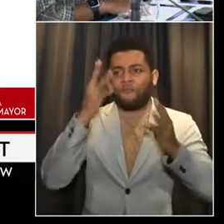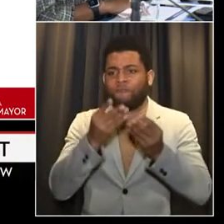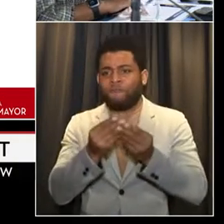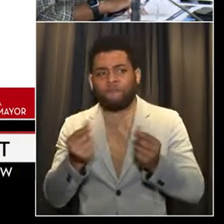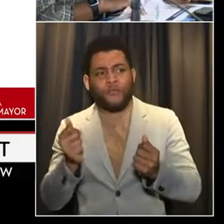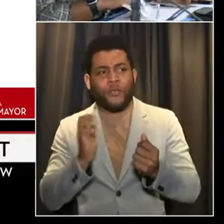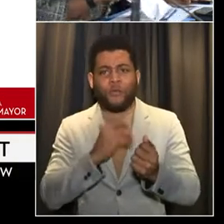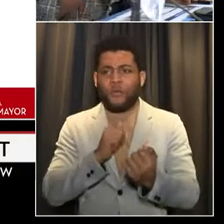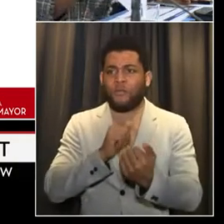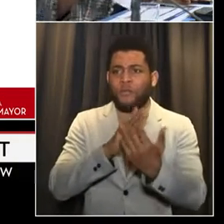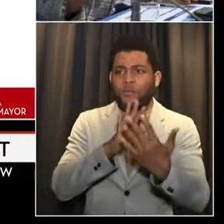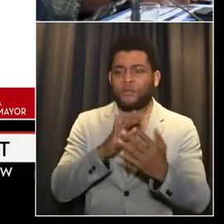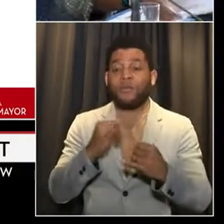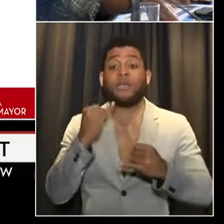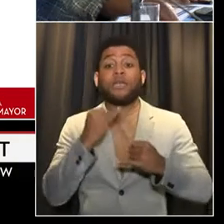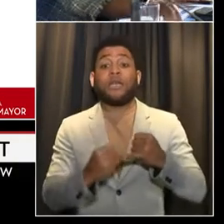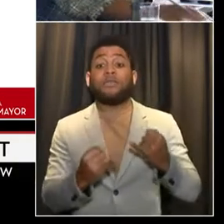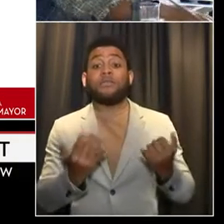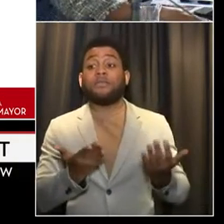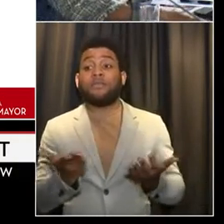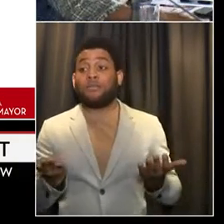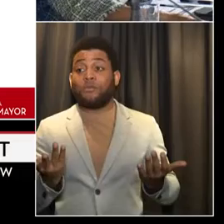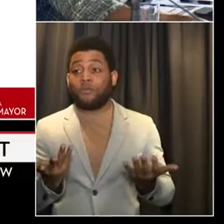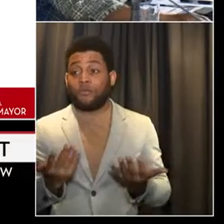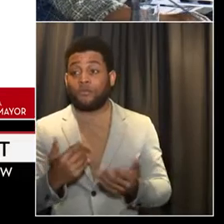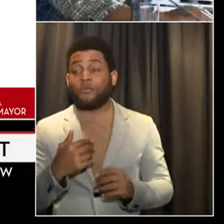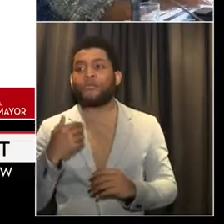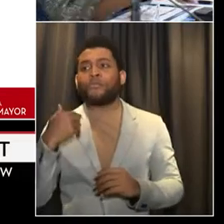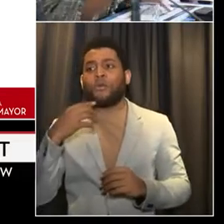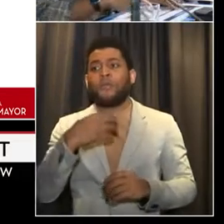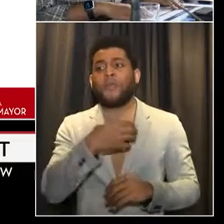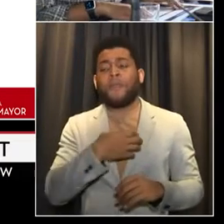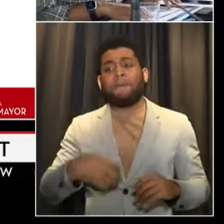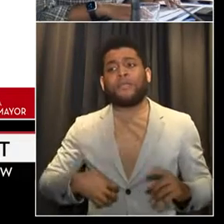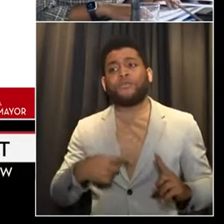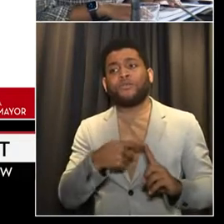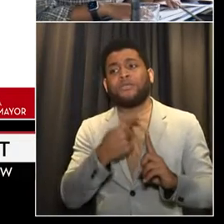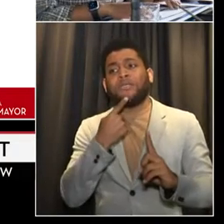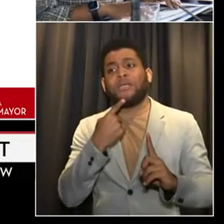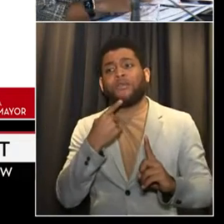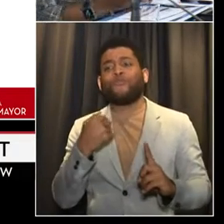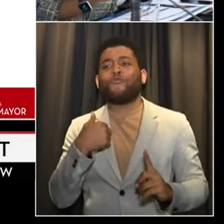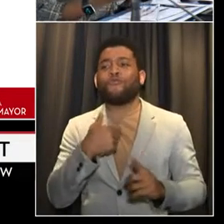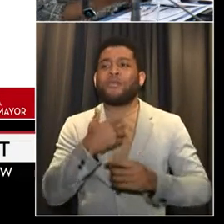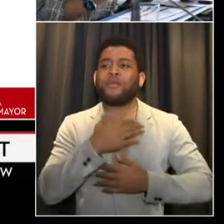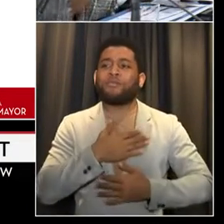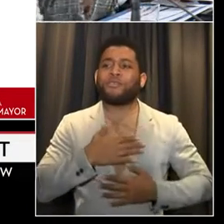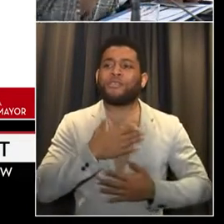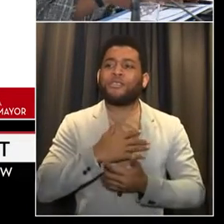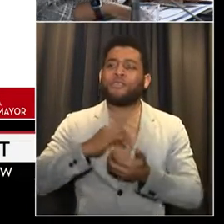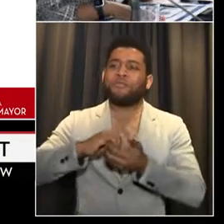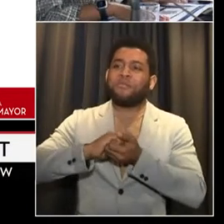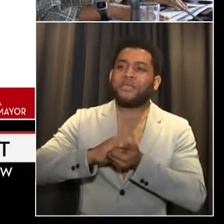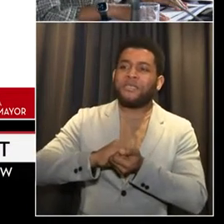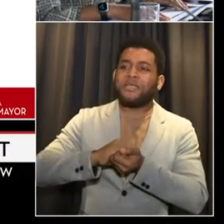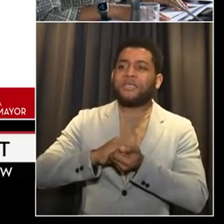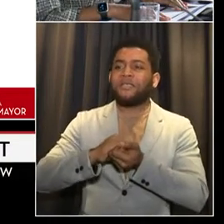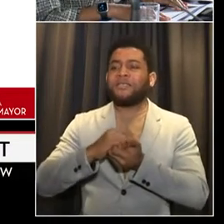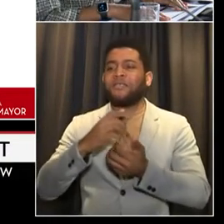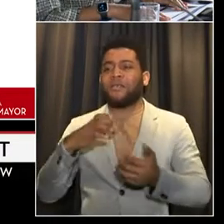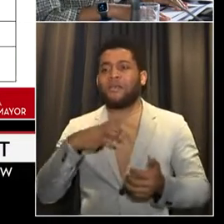last thing, obviously, you heard the mayor say it, we appreciate the partnership of council in policy. Next slide.